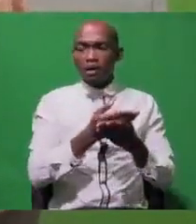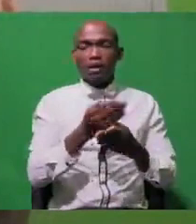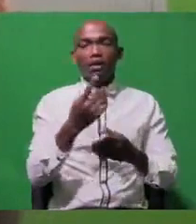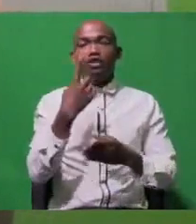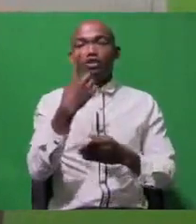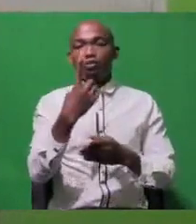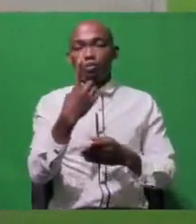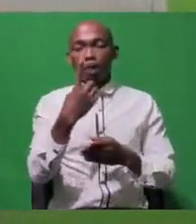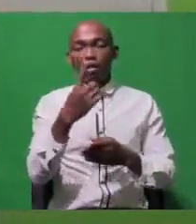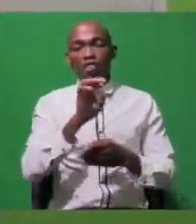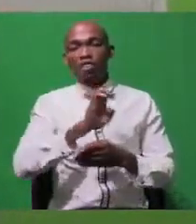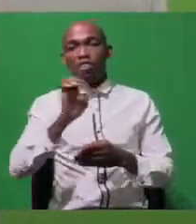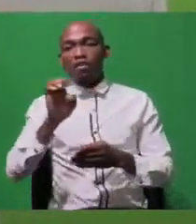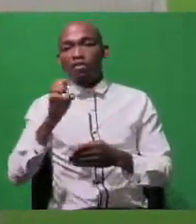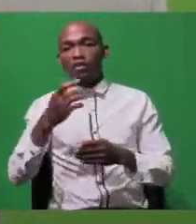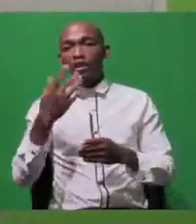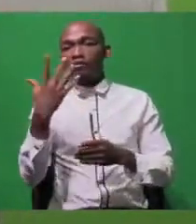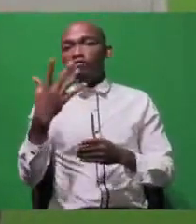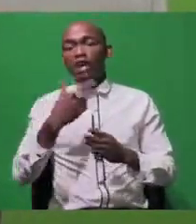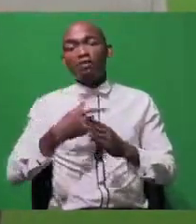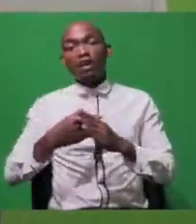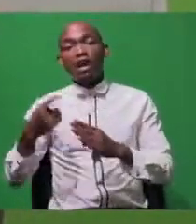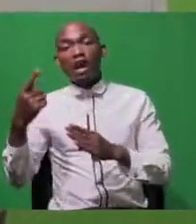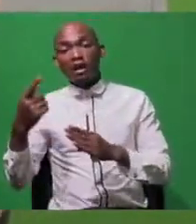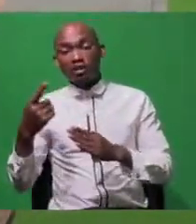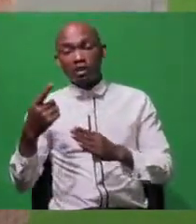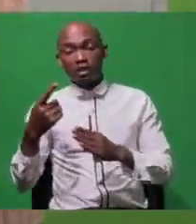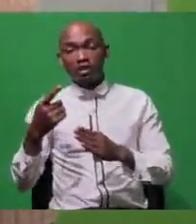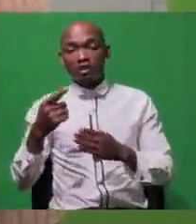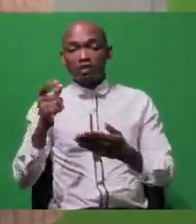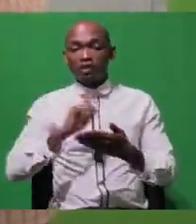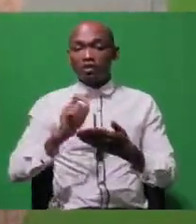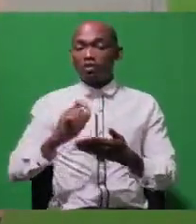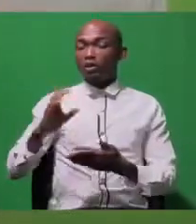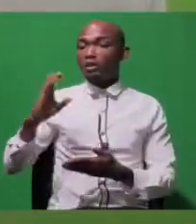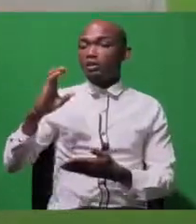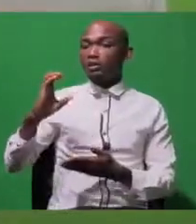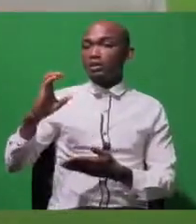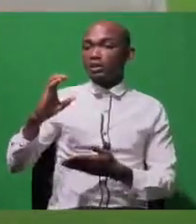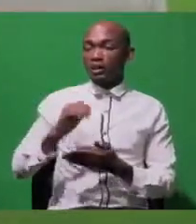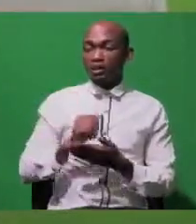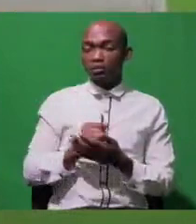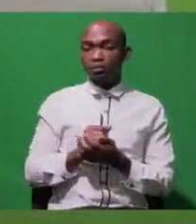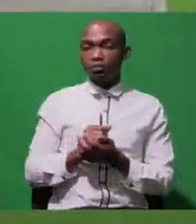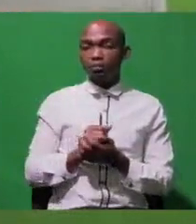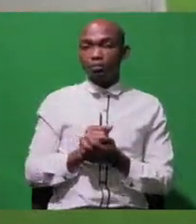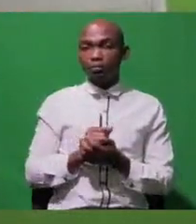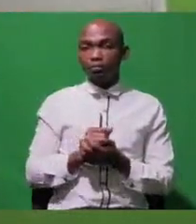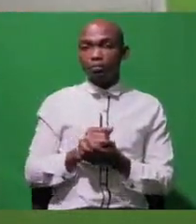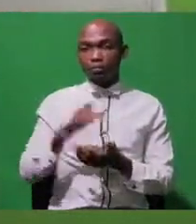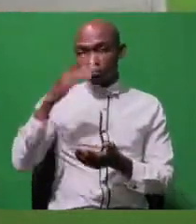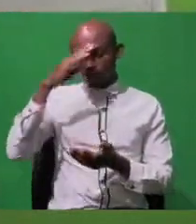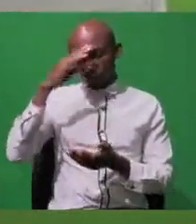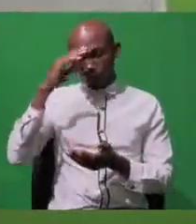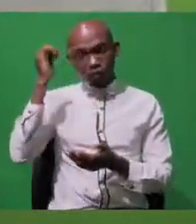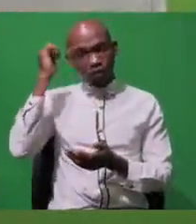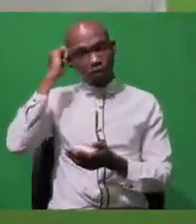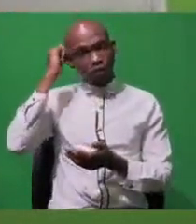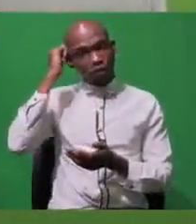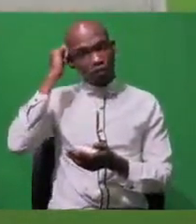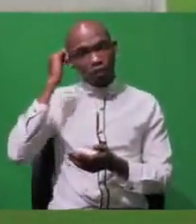1,500. In this column, you put C, the word contra. I think you remember the word